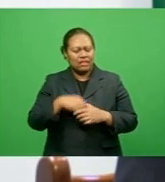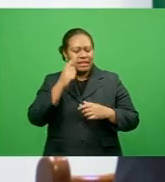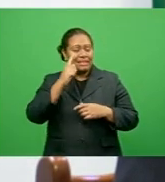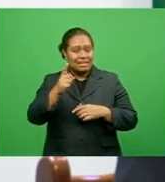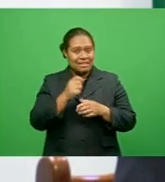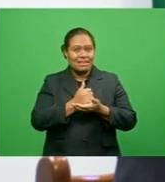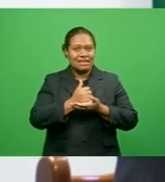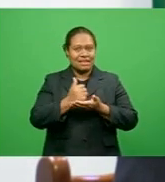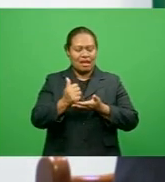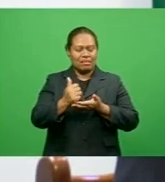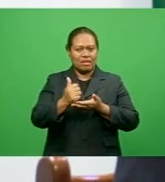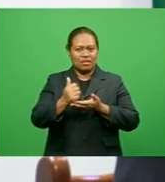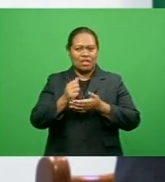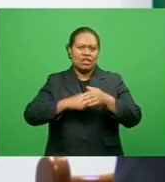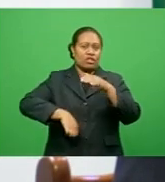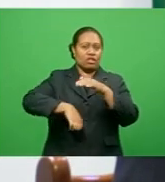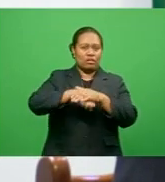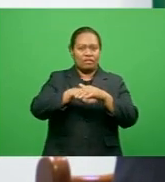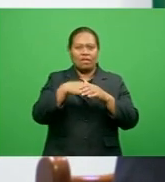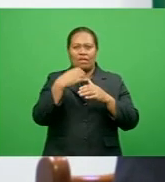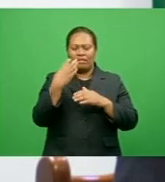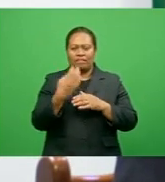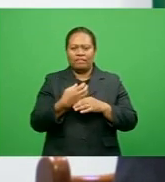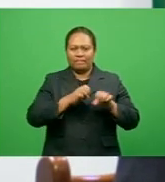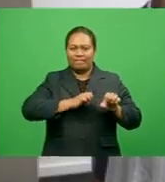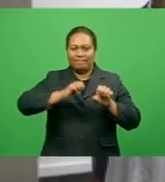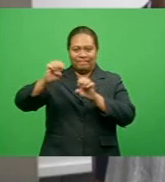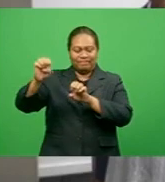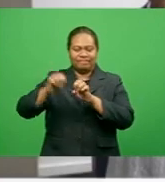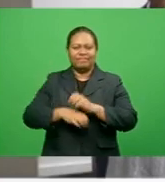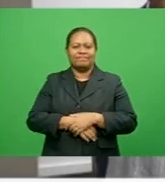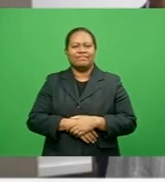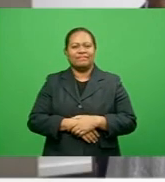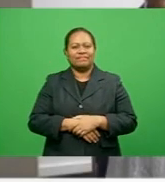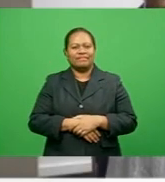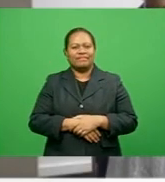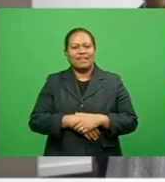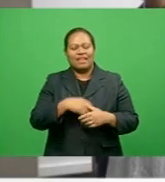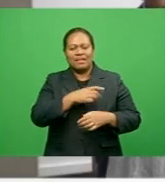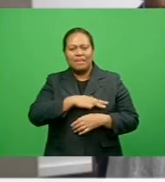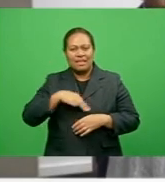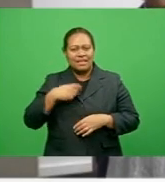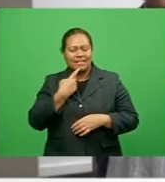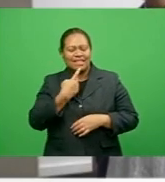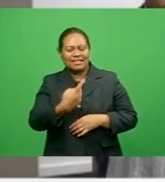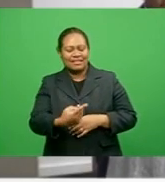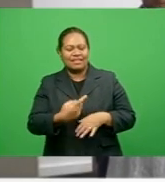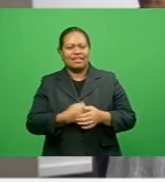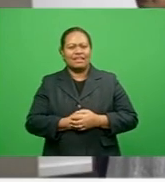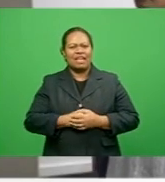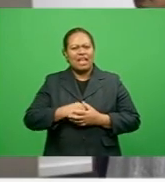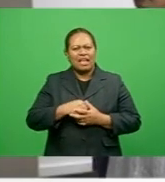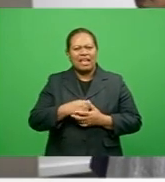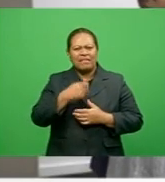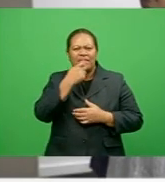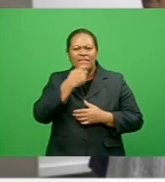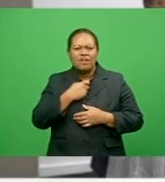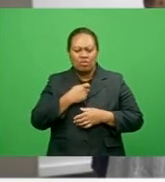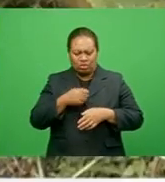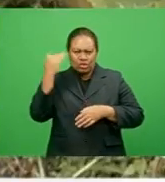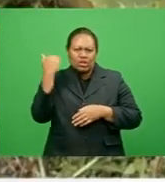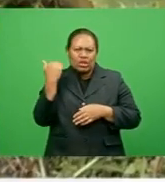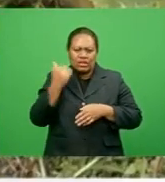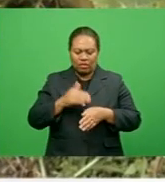top 4 export, top 4, 5 export commodities. Dr. Reddy says Earlier, there was a shortage of dalo and